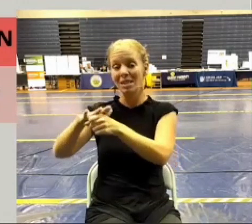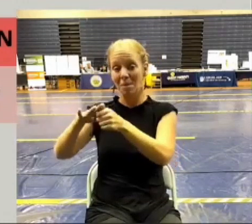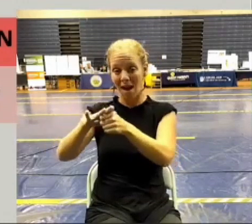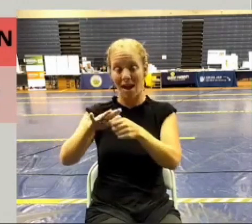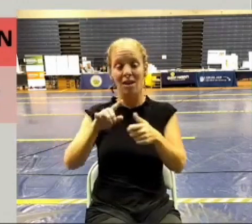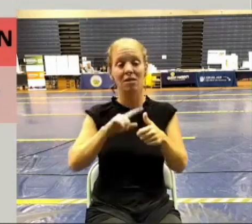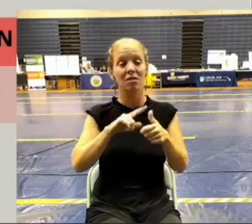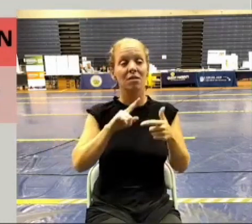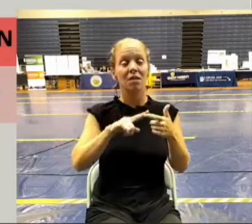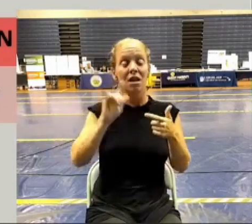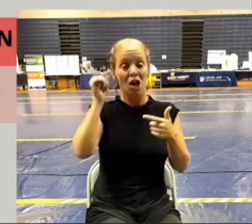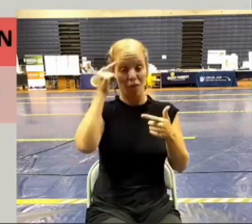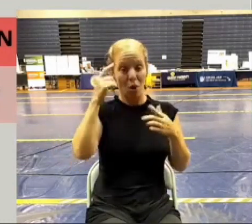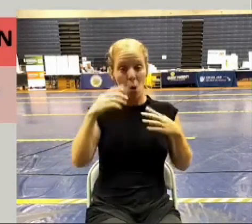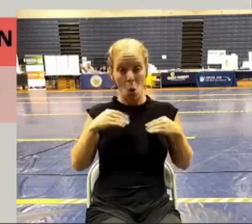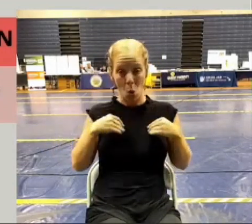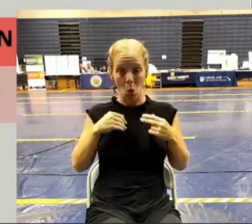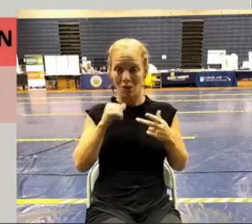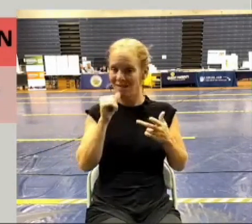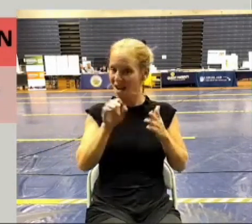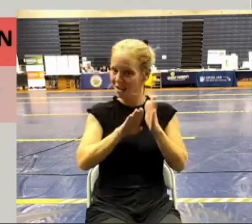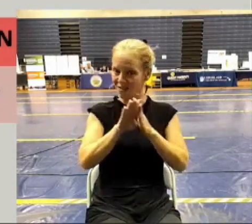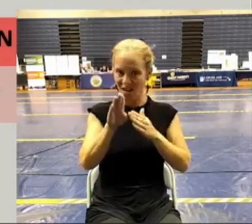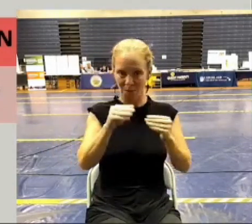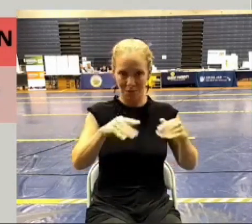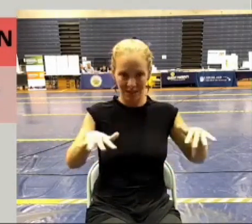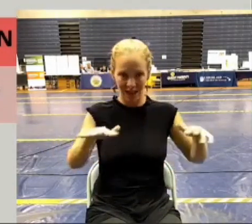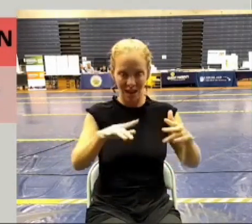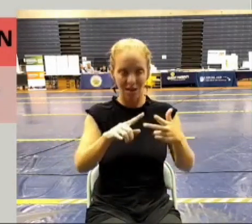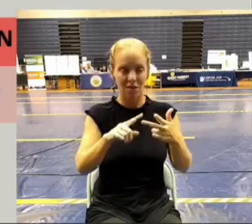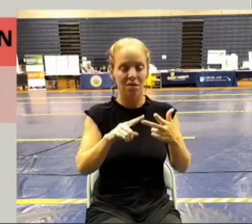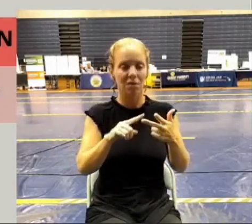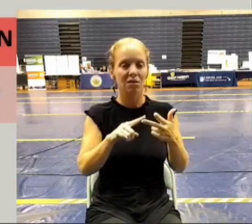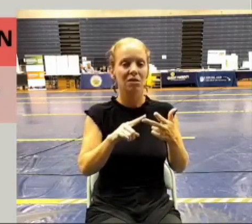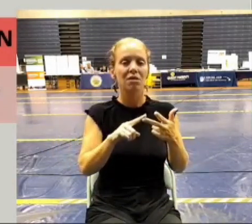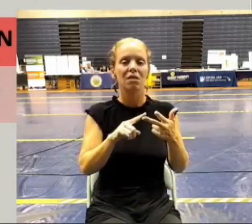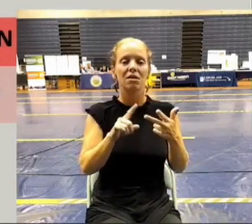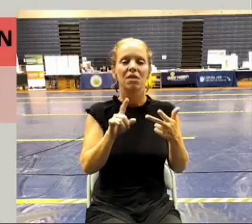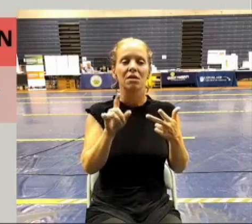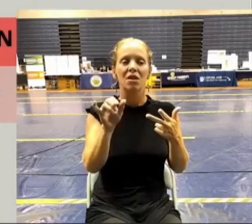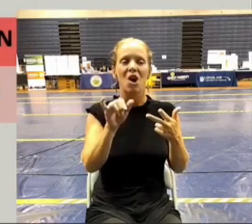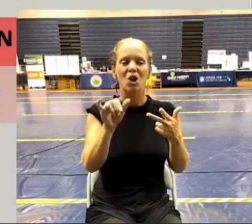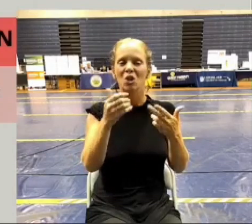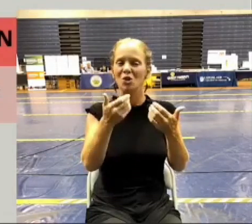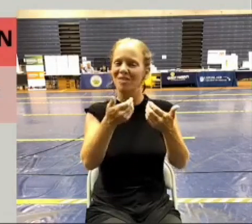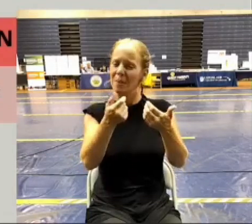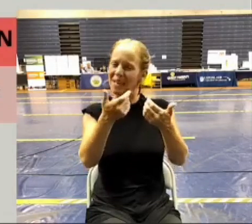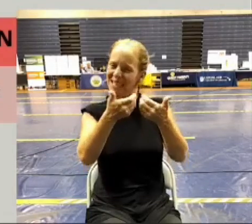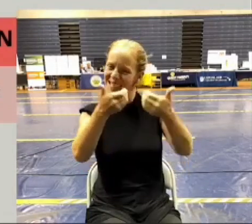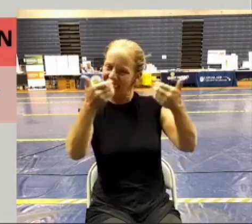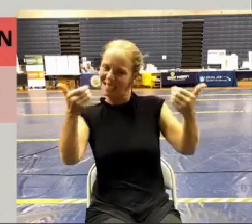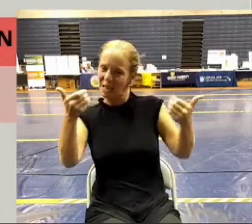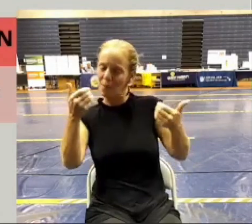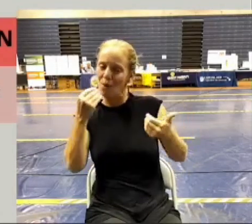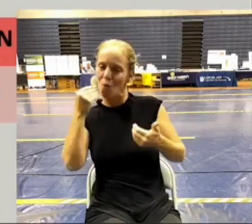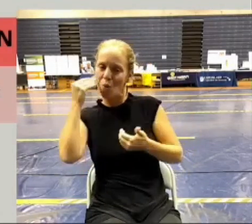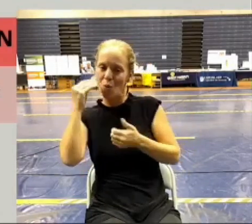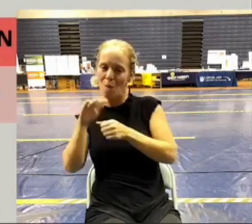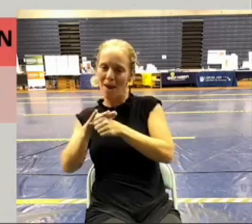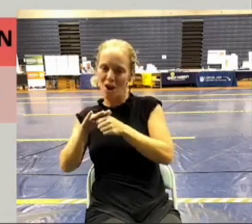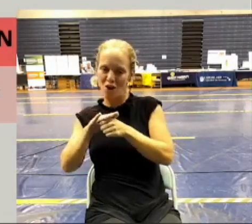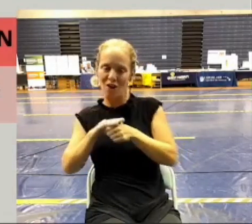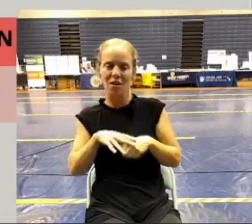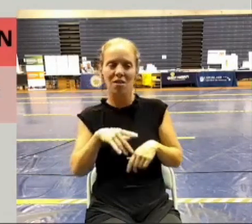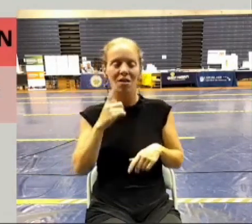It's undeveloped land. And there is the ability to site away from residential areas. This parcel is